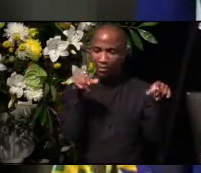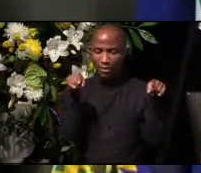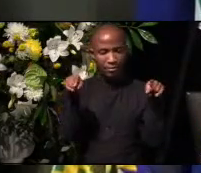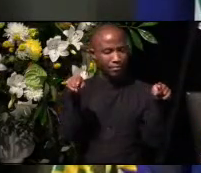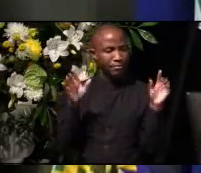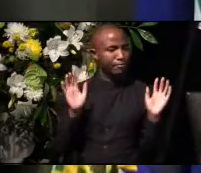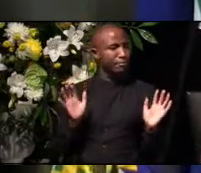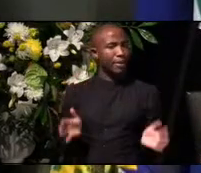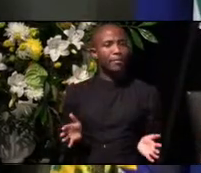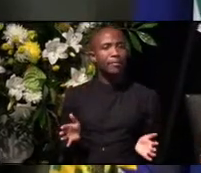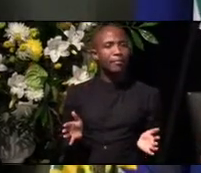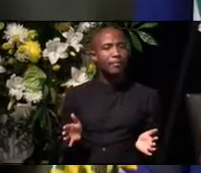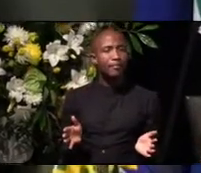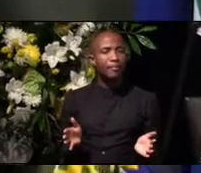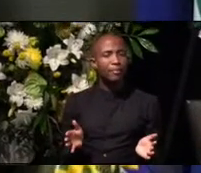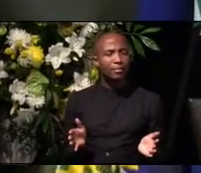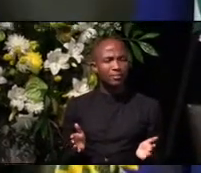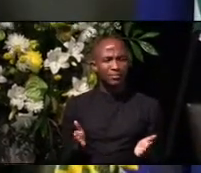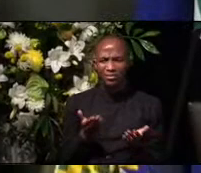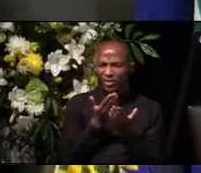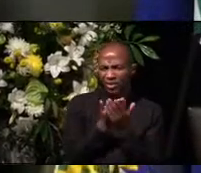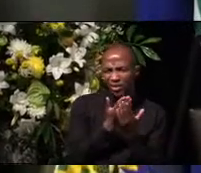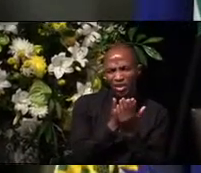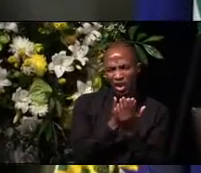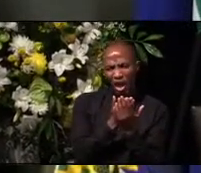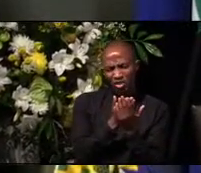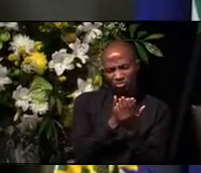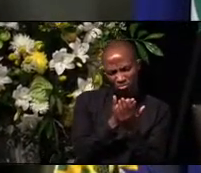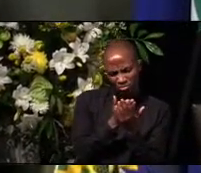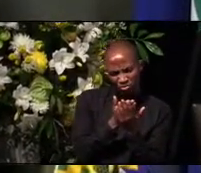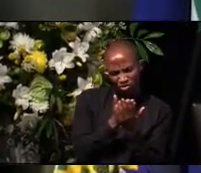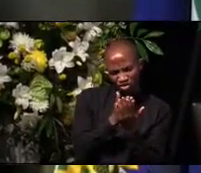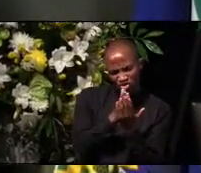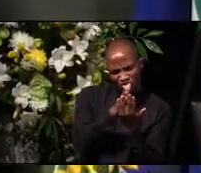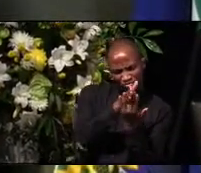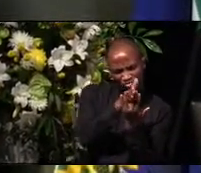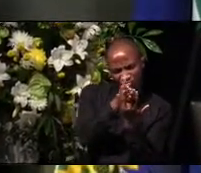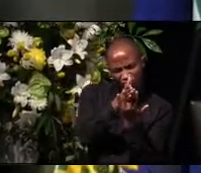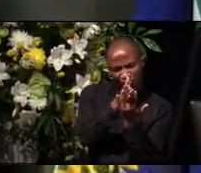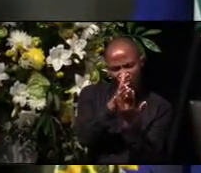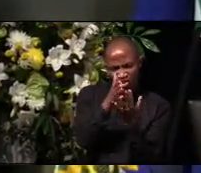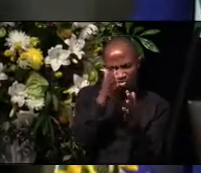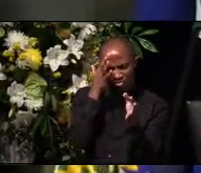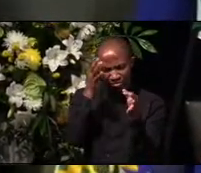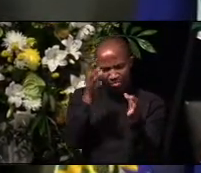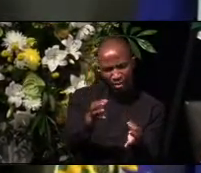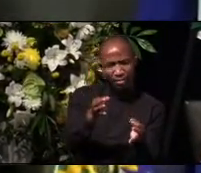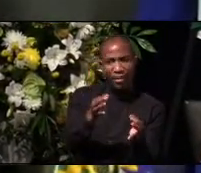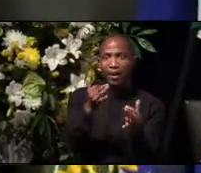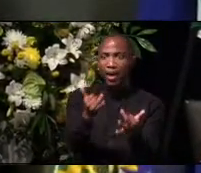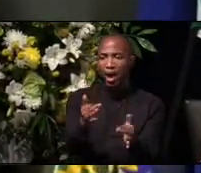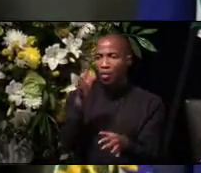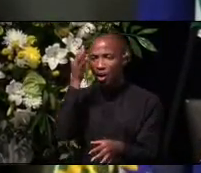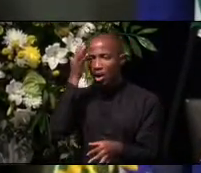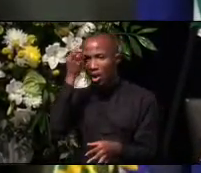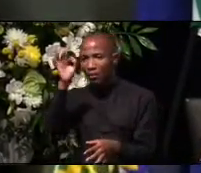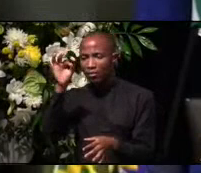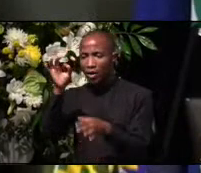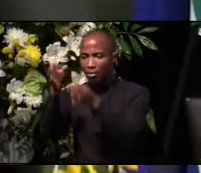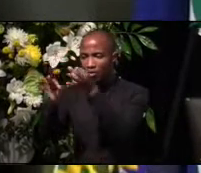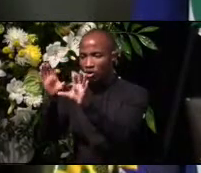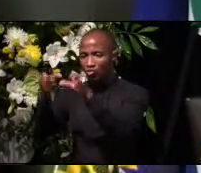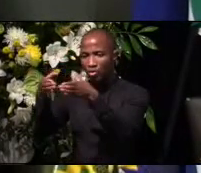two it's very difficult to distinguish between the two now that we have more and more Coalition governments that